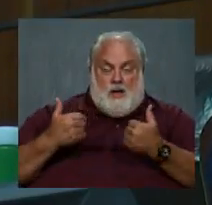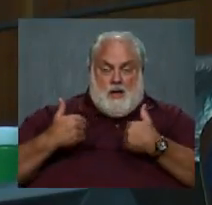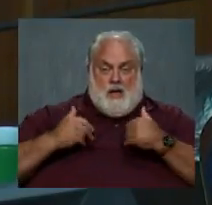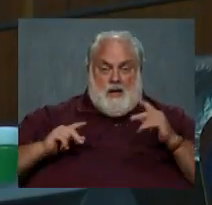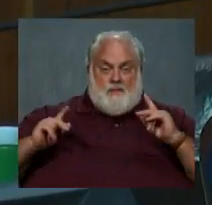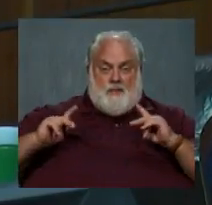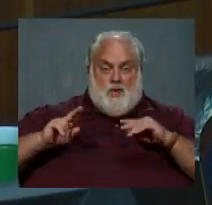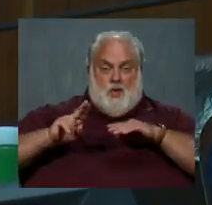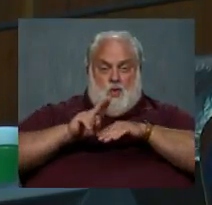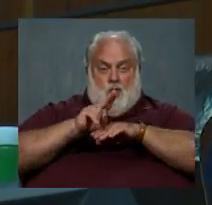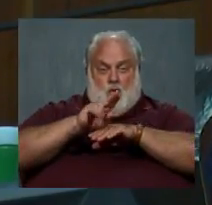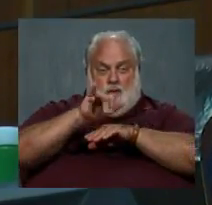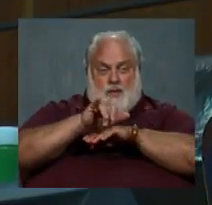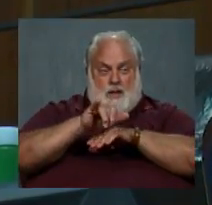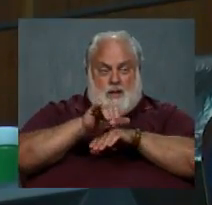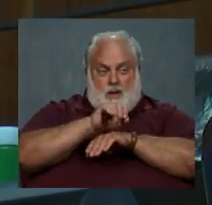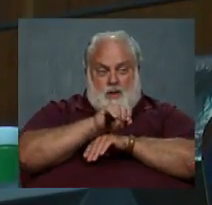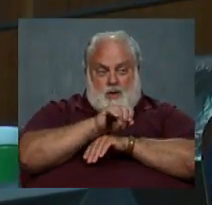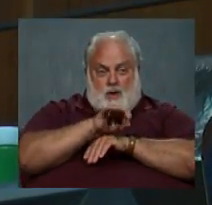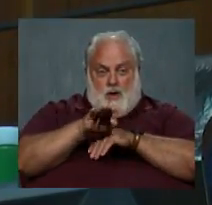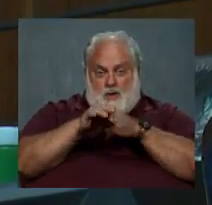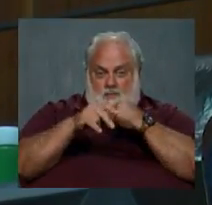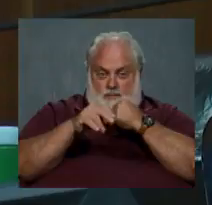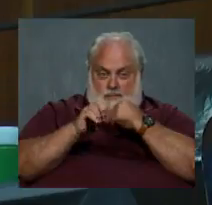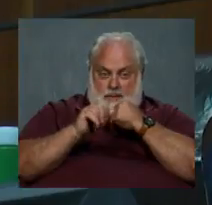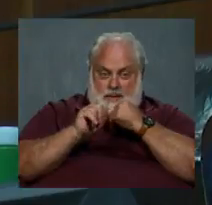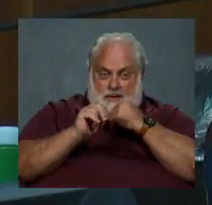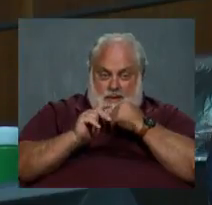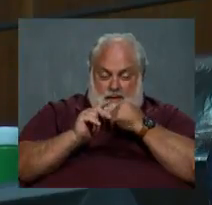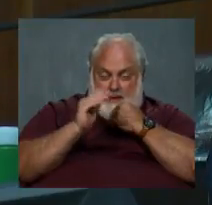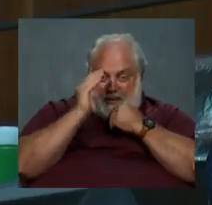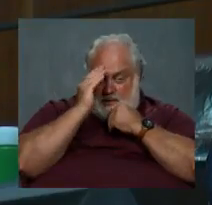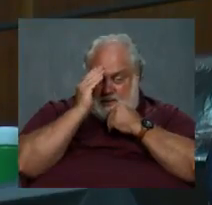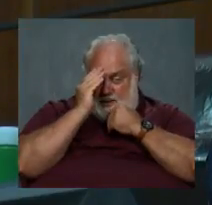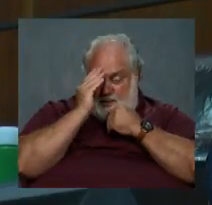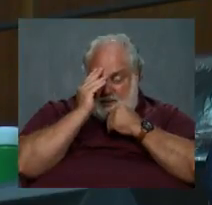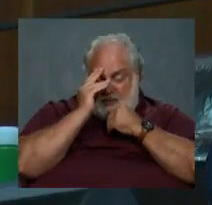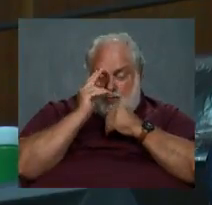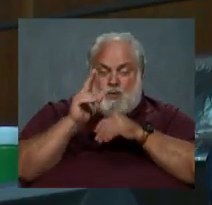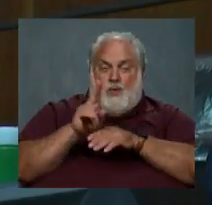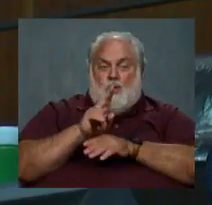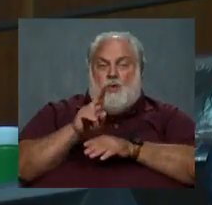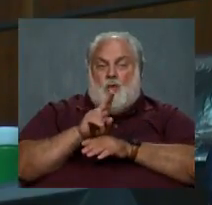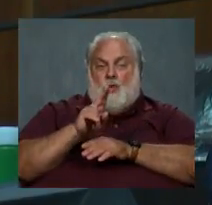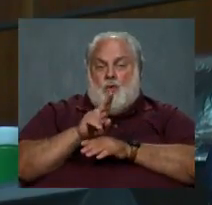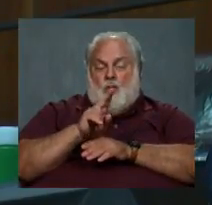with running their sprinkler systems off-peak. And I know we use the